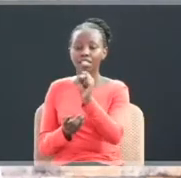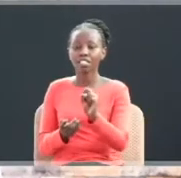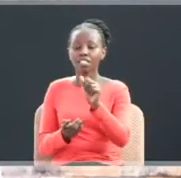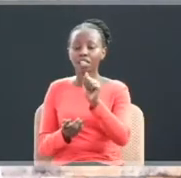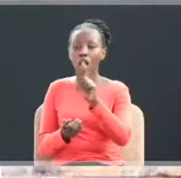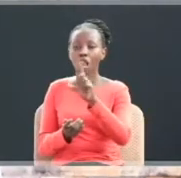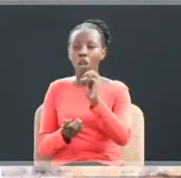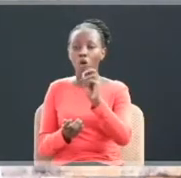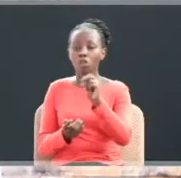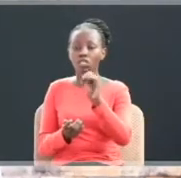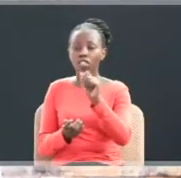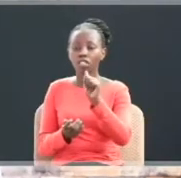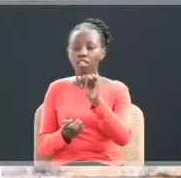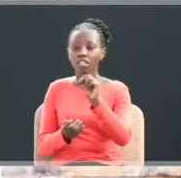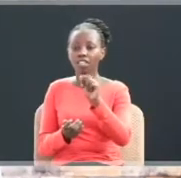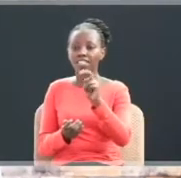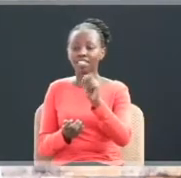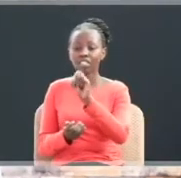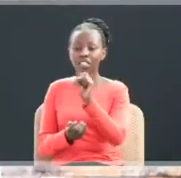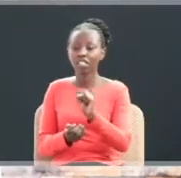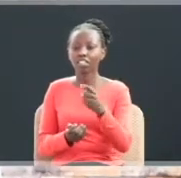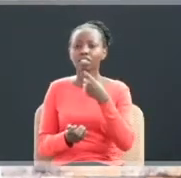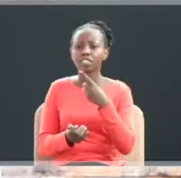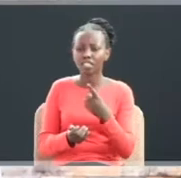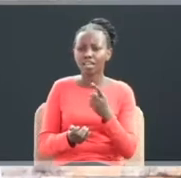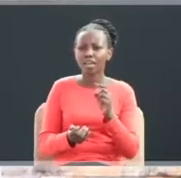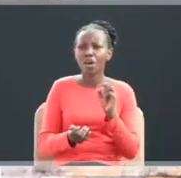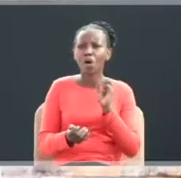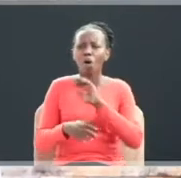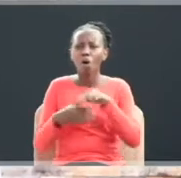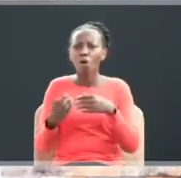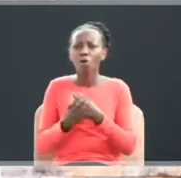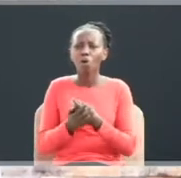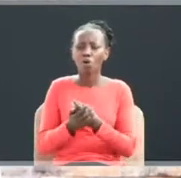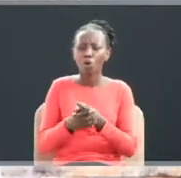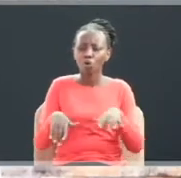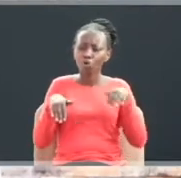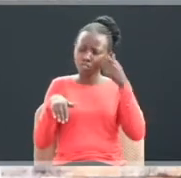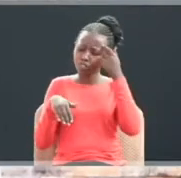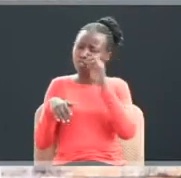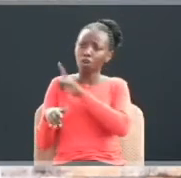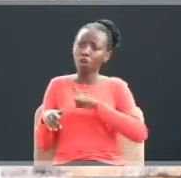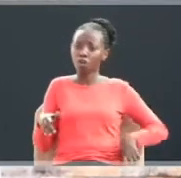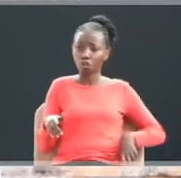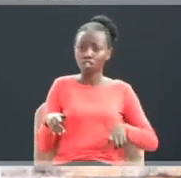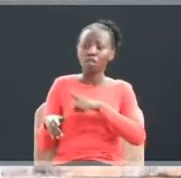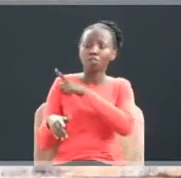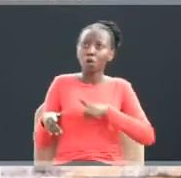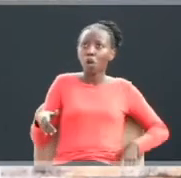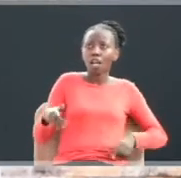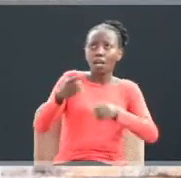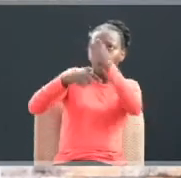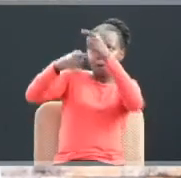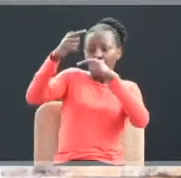are alive and remain until the coming of the Lord shall not precede those who have fallen fast. For the Lord himself will descend from